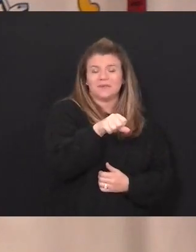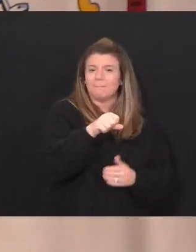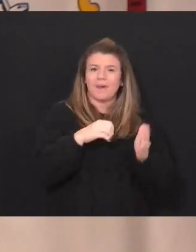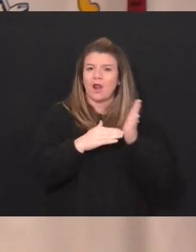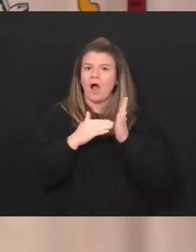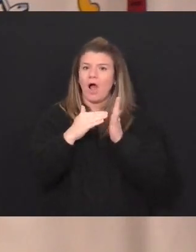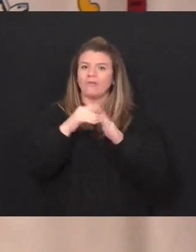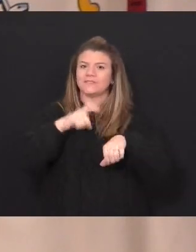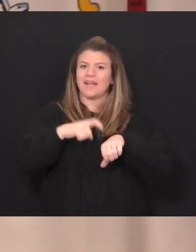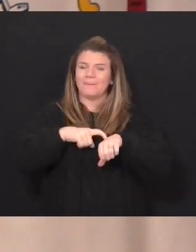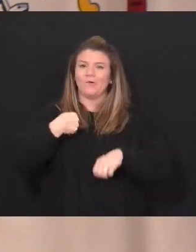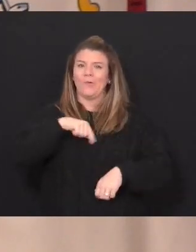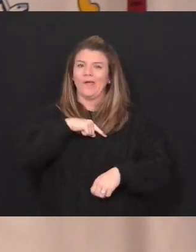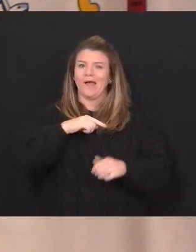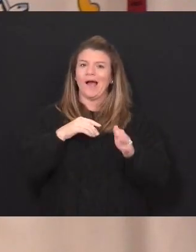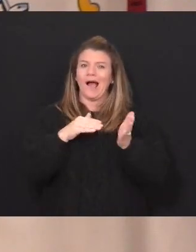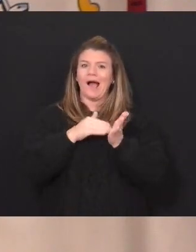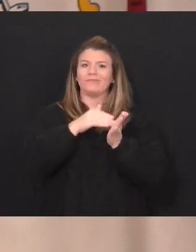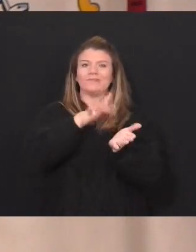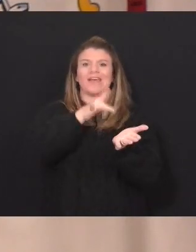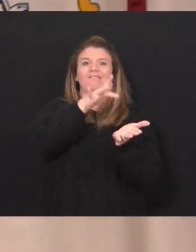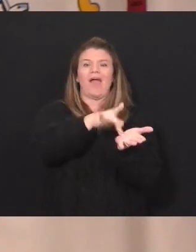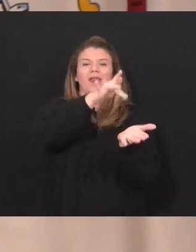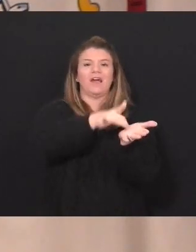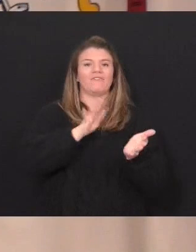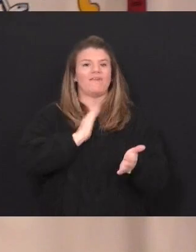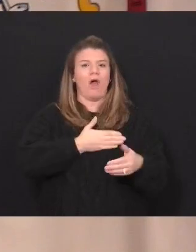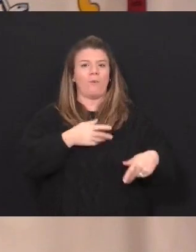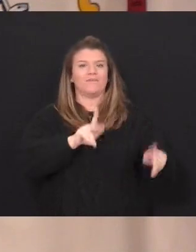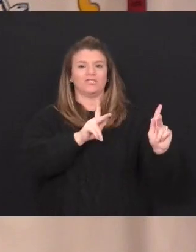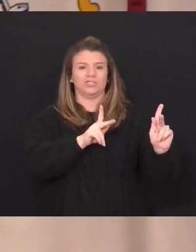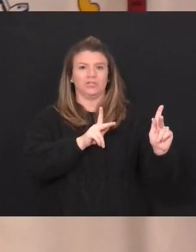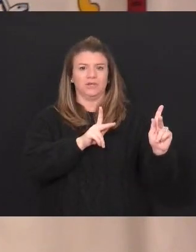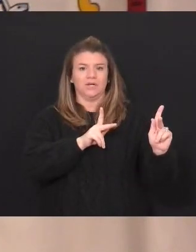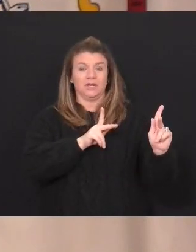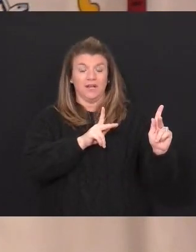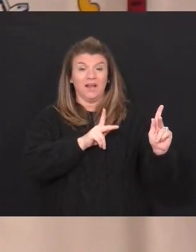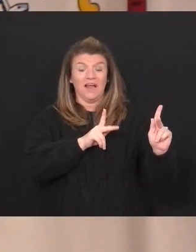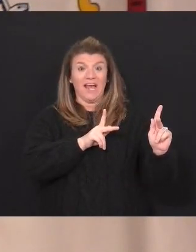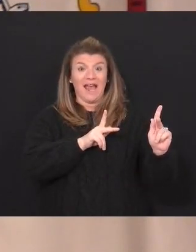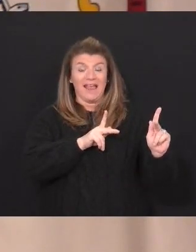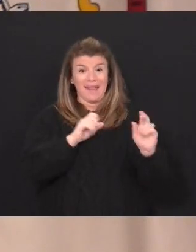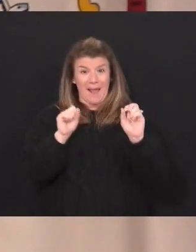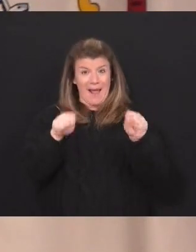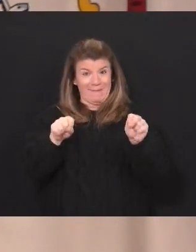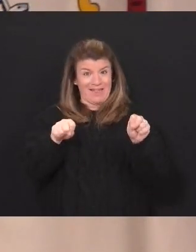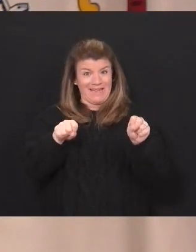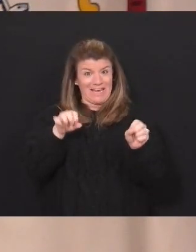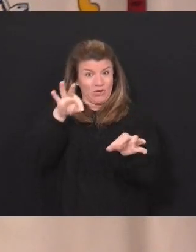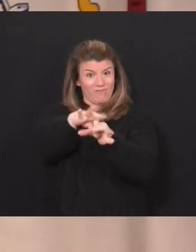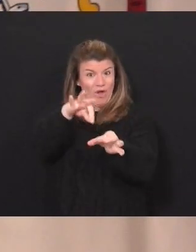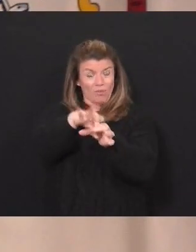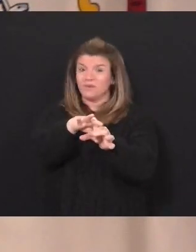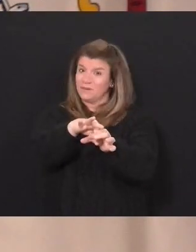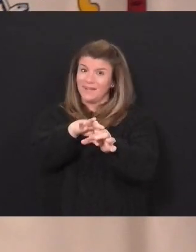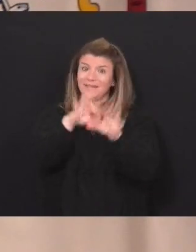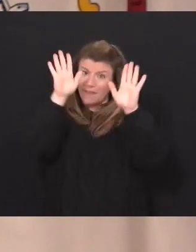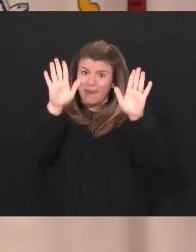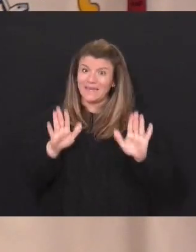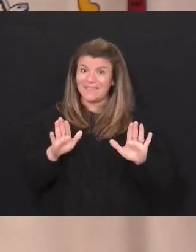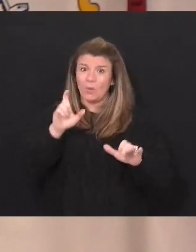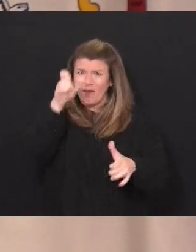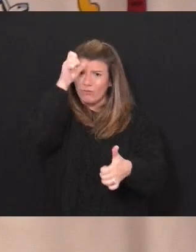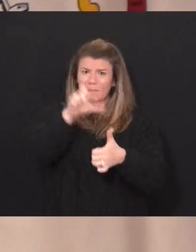oftentimes take for granted. The privilege of voting is unbelievable, and we should always remember that. But our